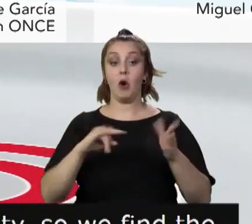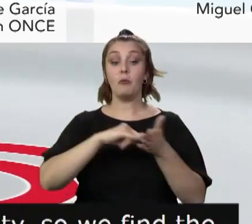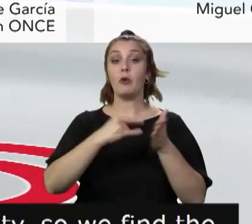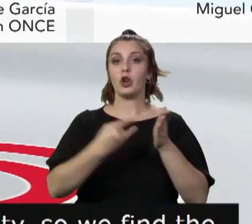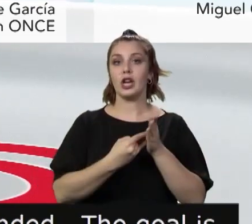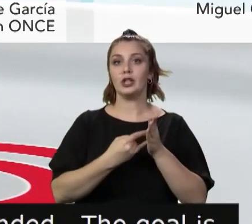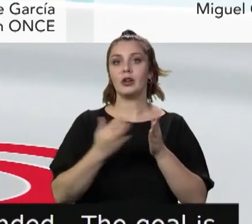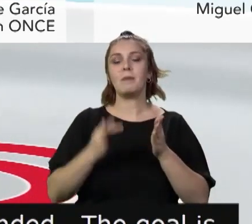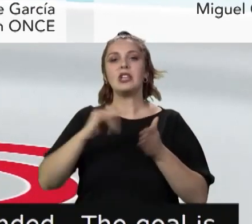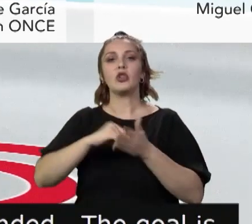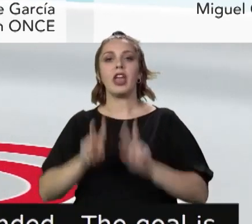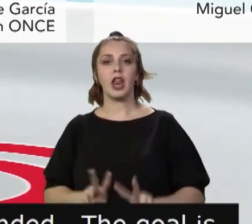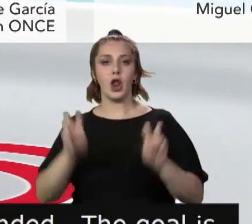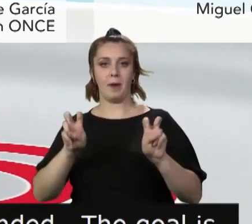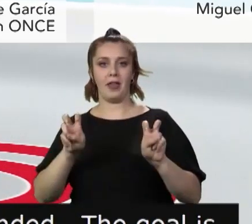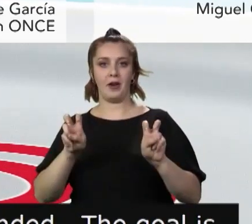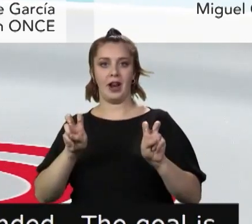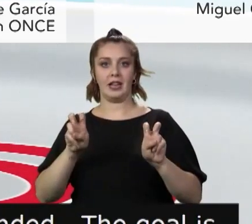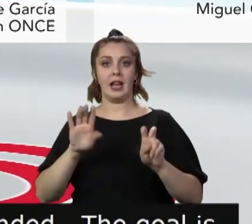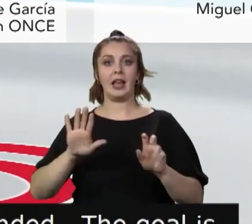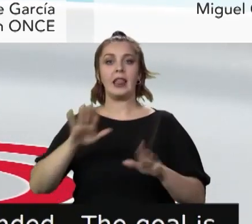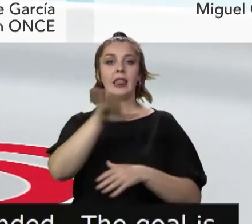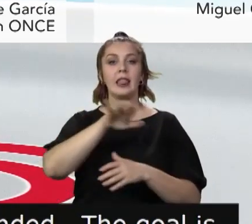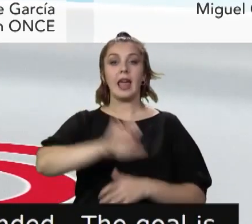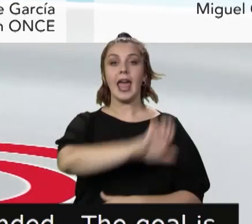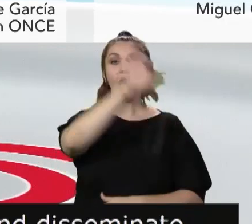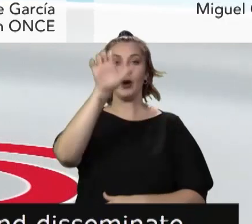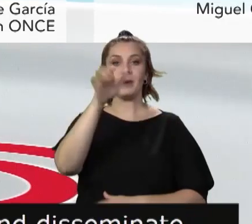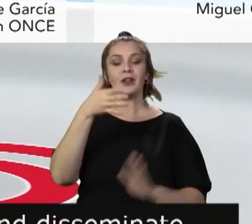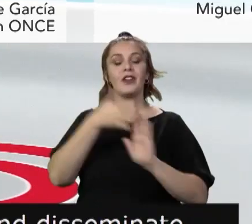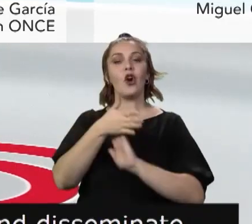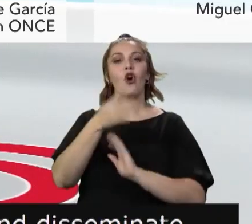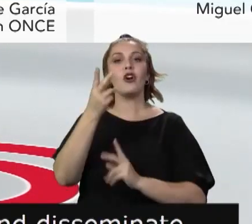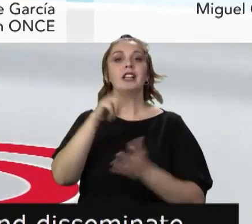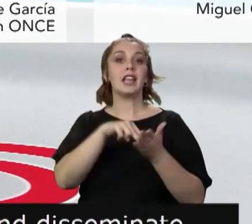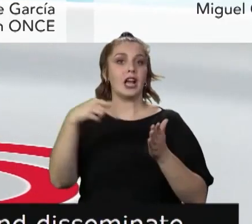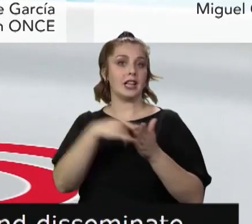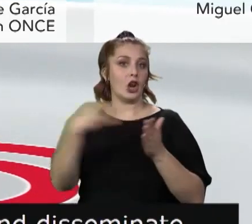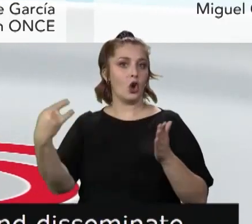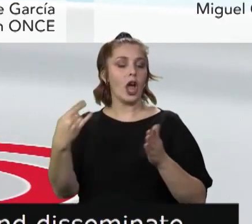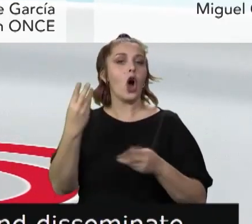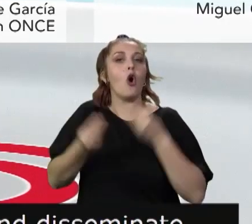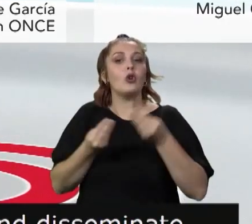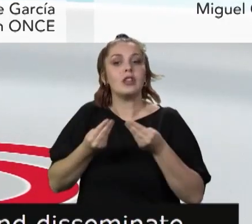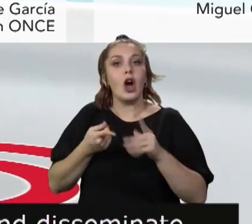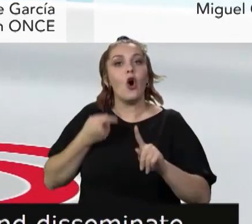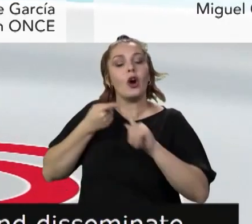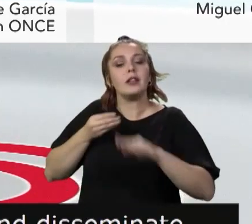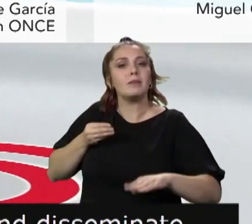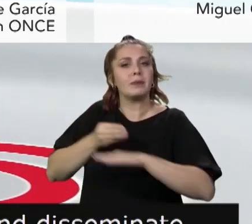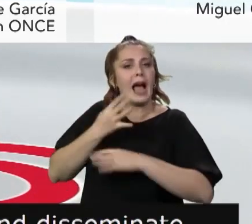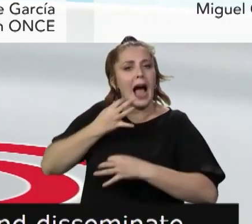disseminate projects and solutions that are innovative within the European